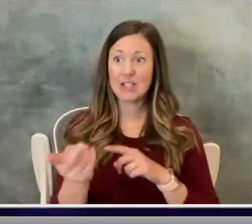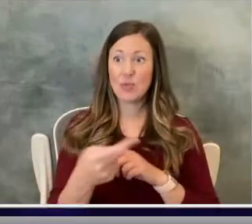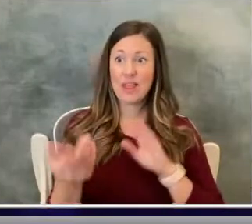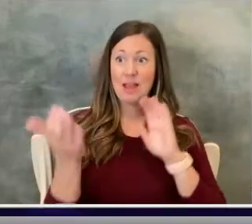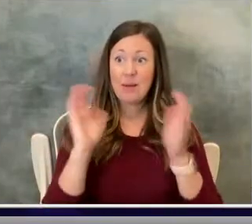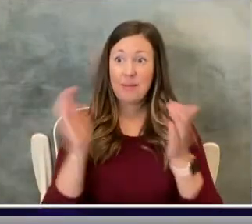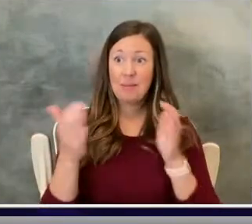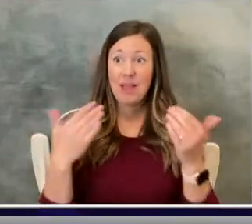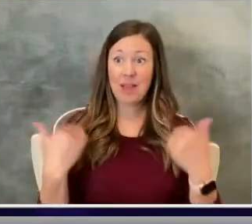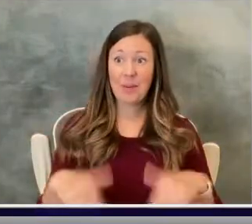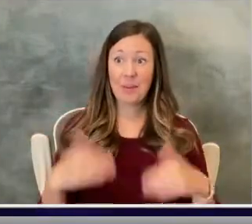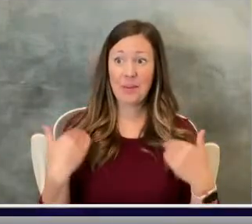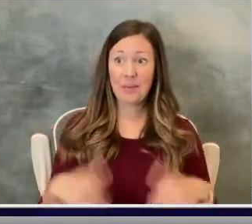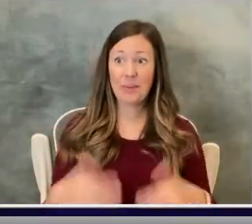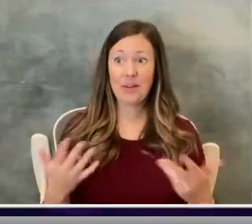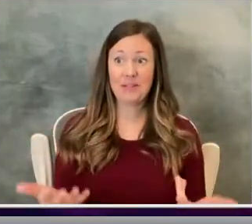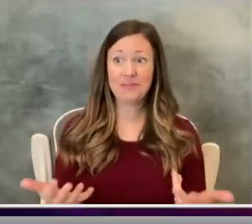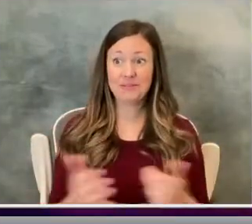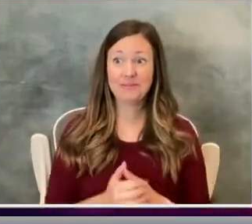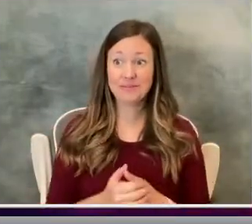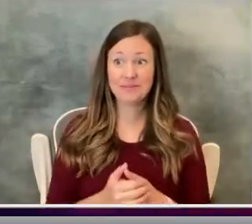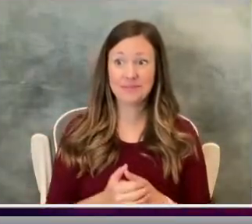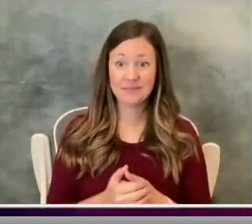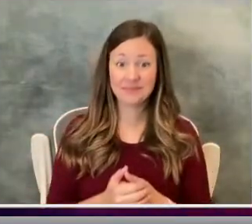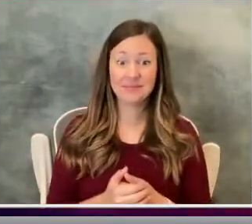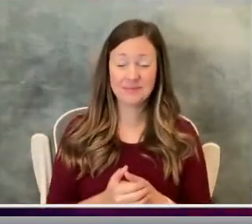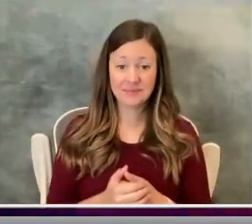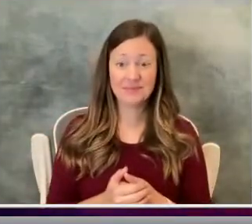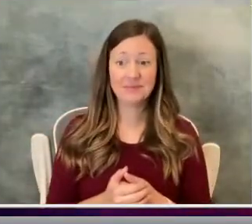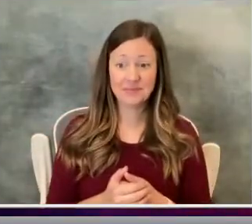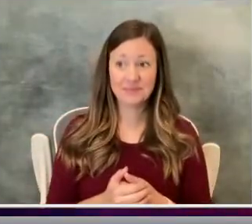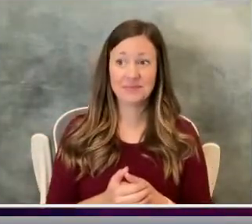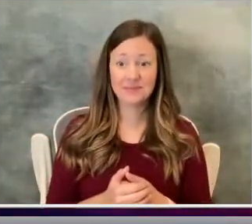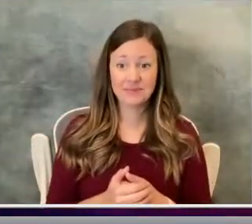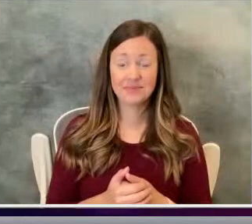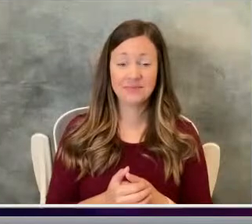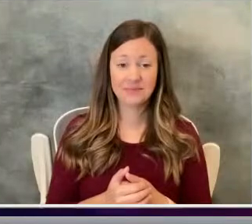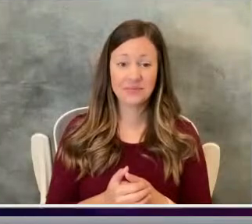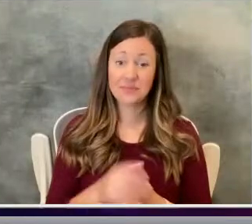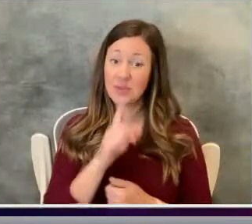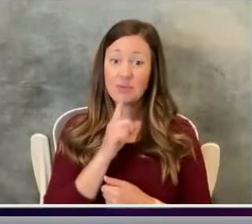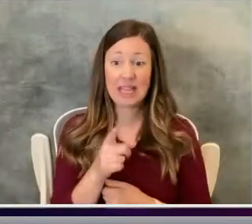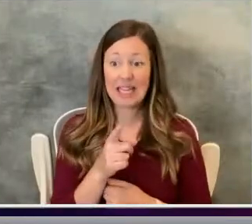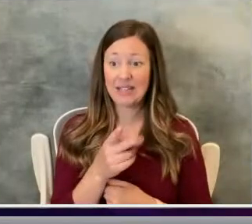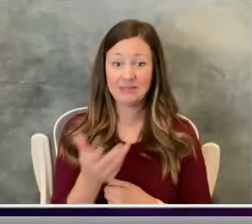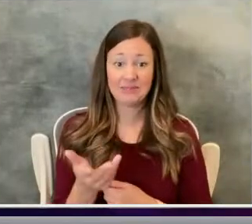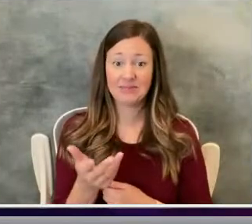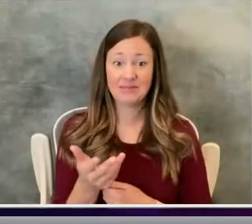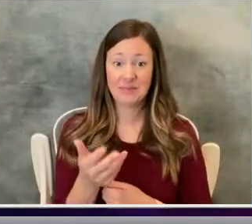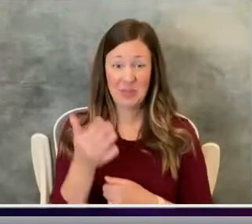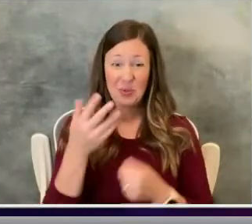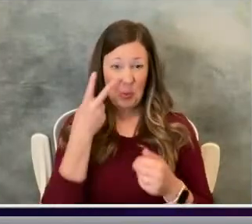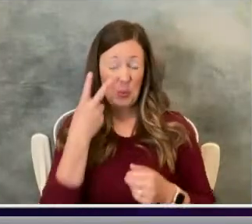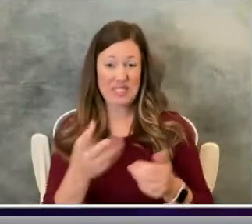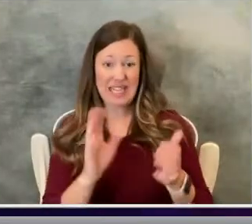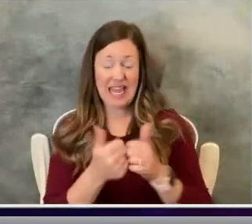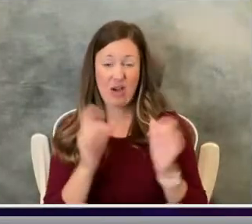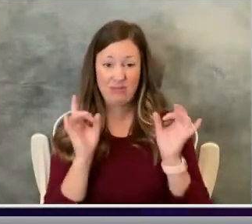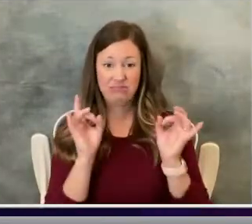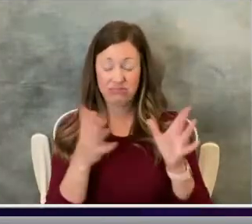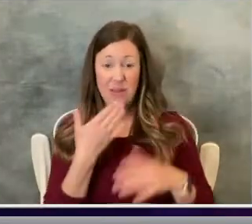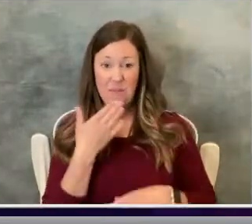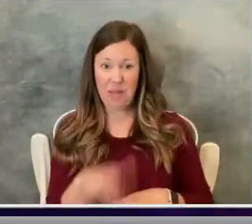really, in terms of how poorly it's functioning. So on the left, you have a normal, or sorry, on the right side, the after